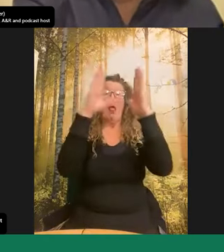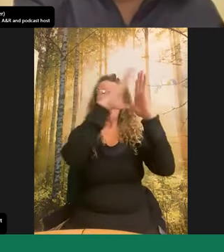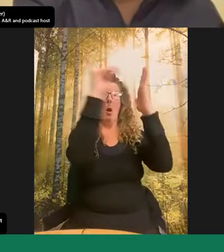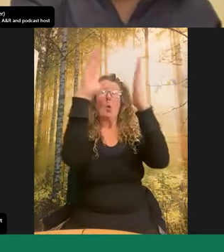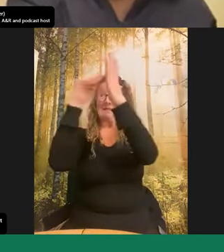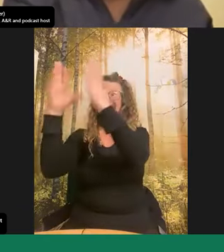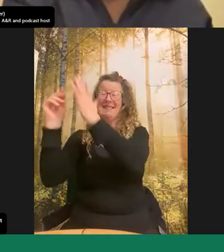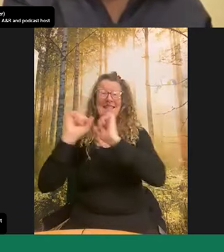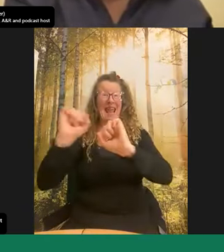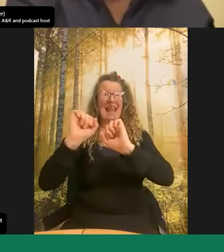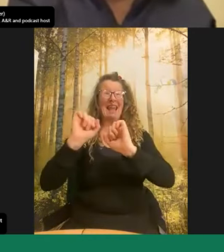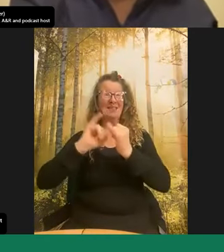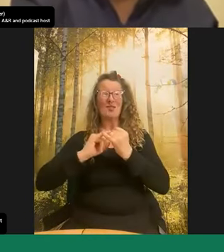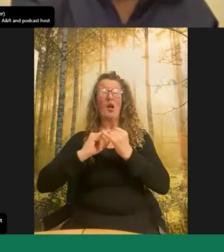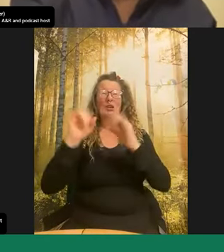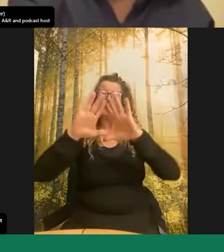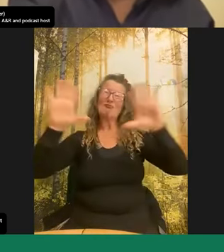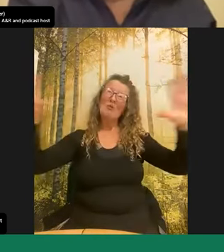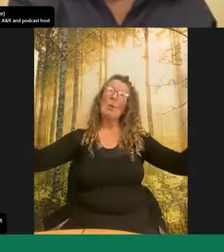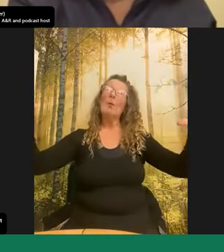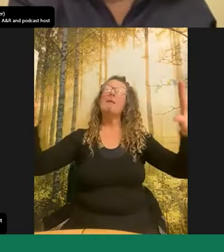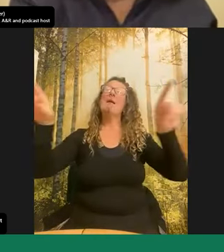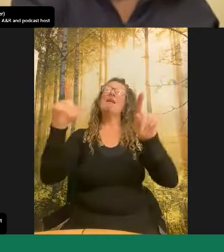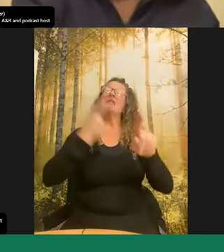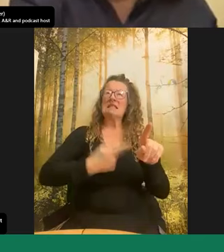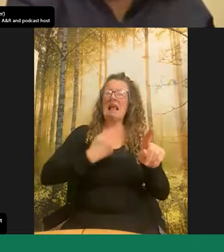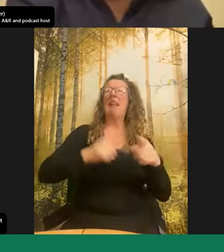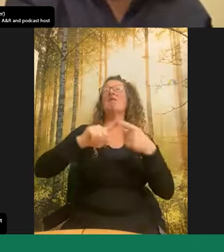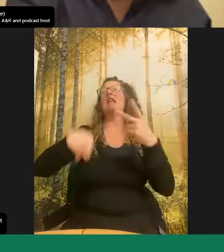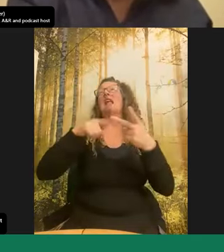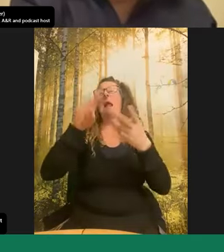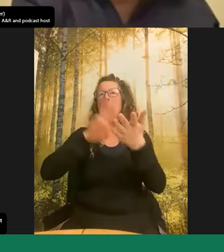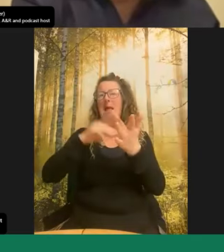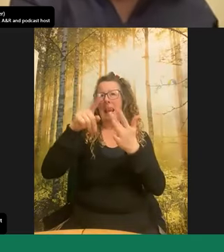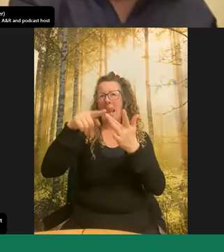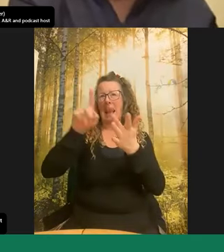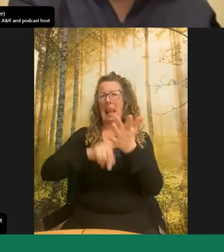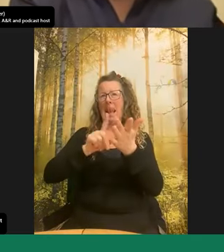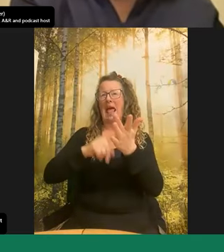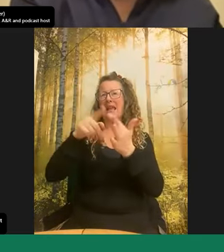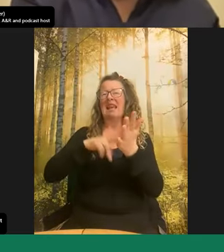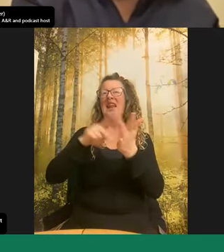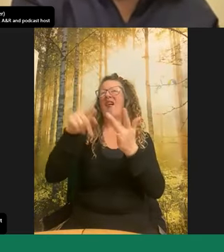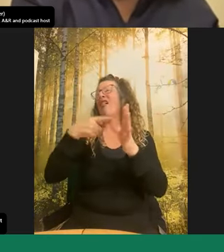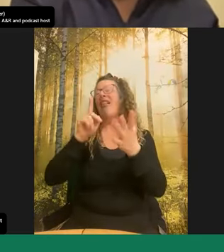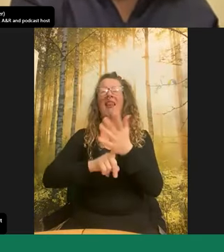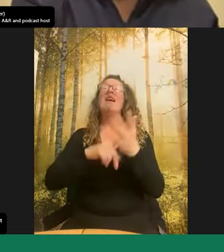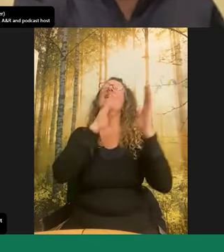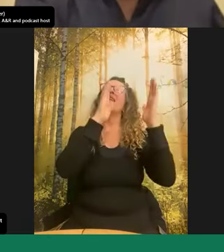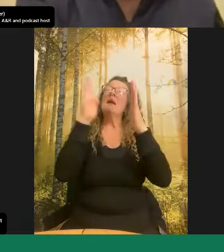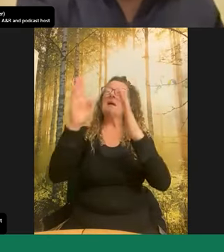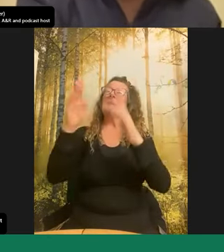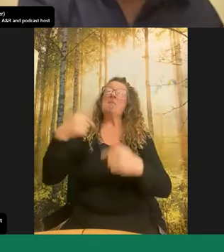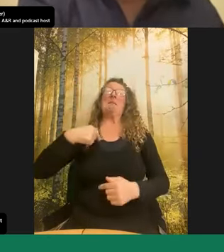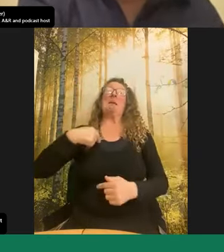you know, the kind of the millennial, the selfie, the self-belief, the me, aimed at